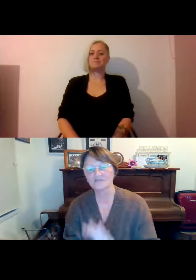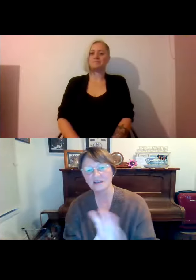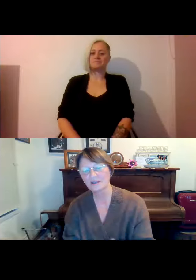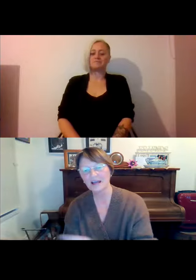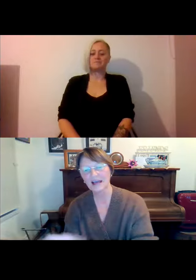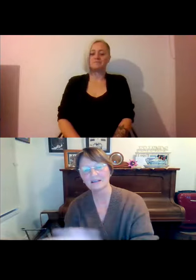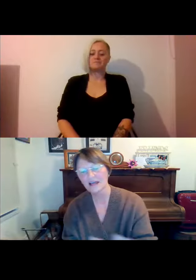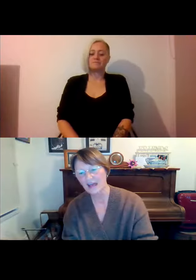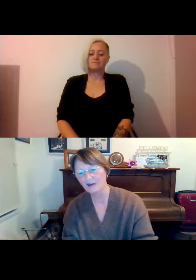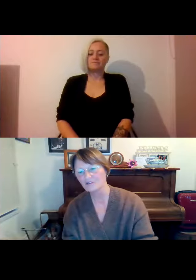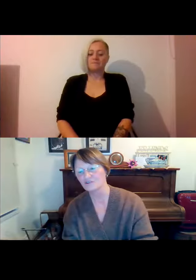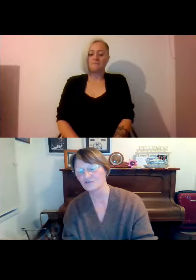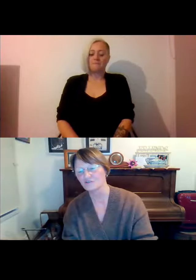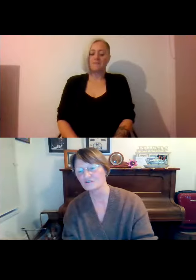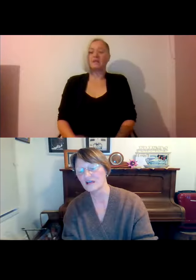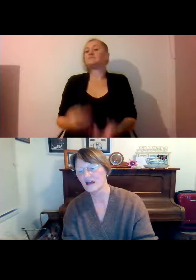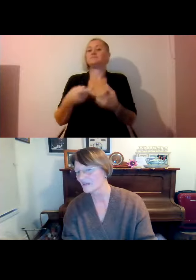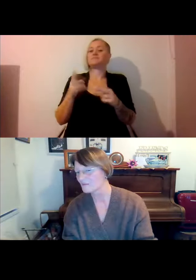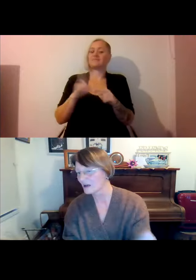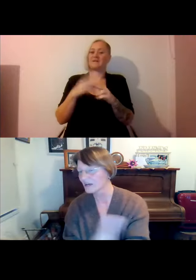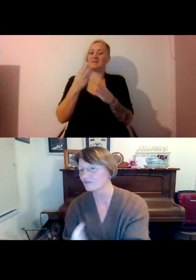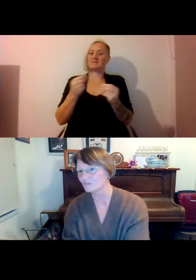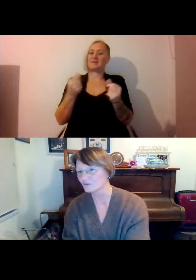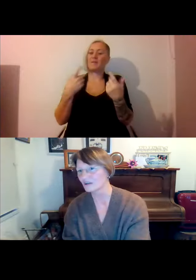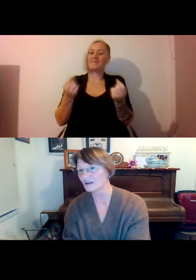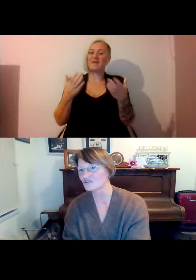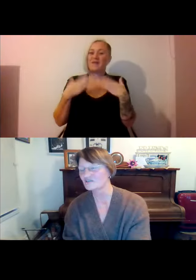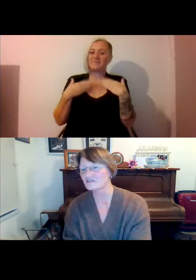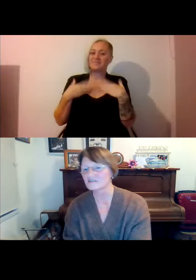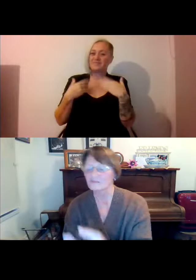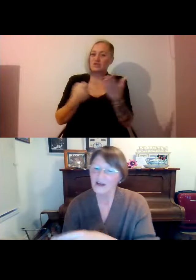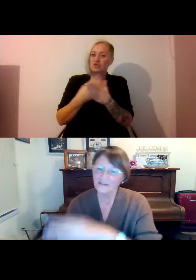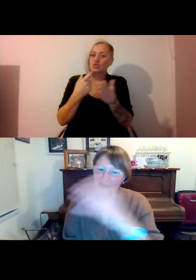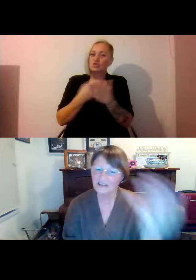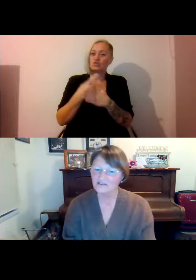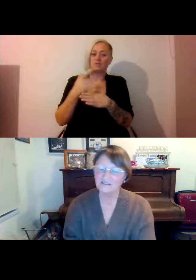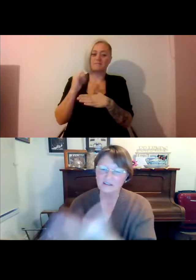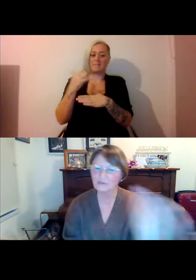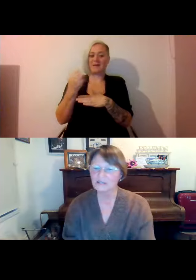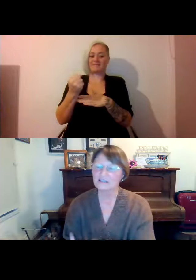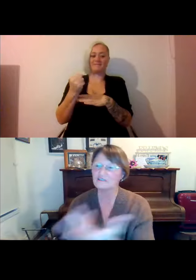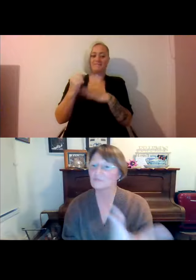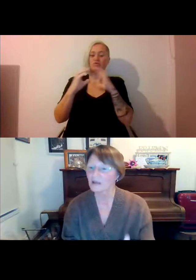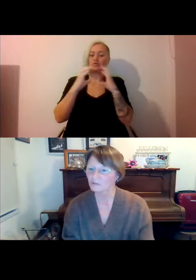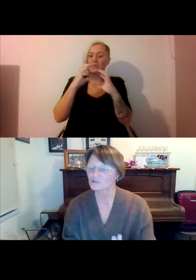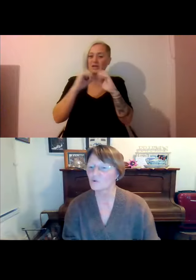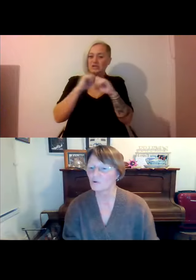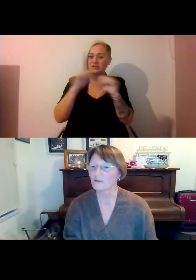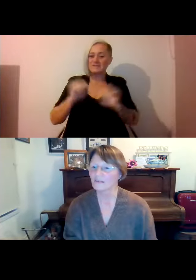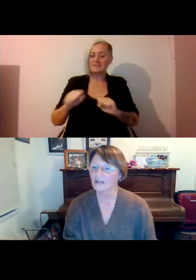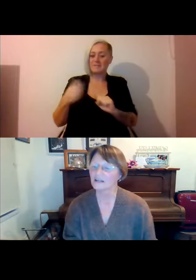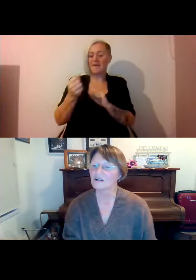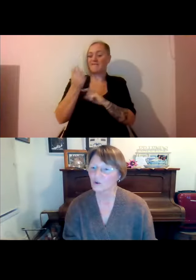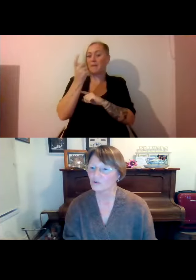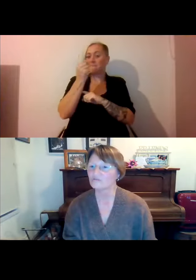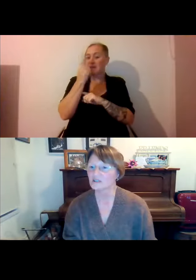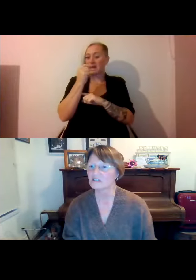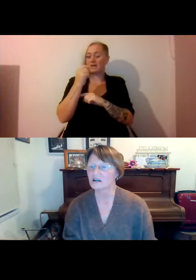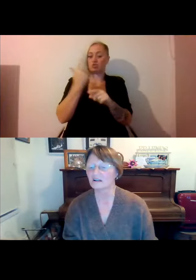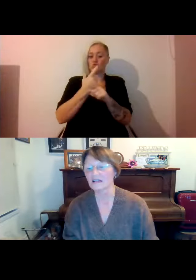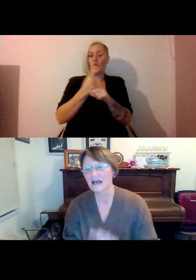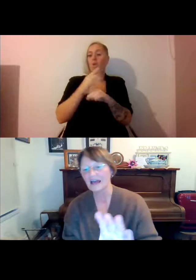So if somebody had health issues, they may have a communication system that has the ability to be able to talk about that in a lot